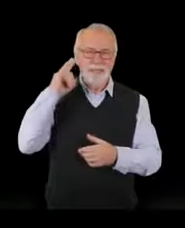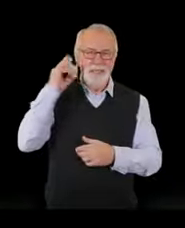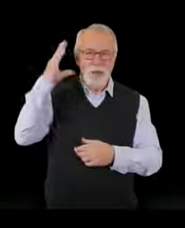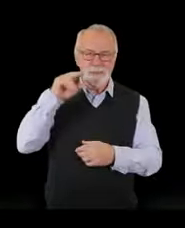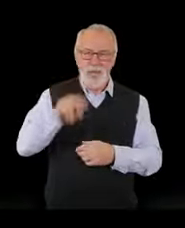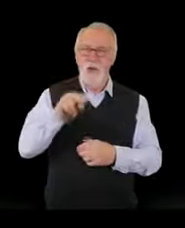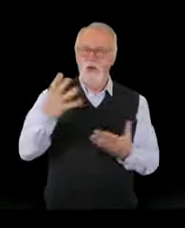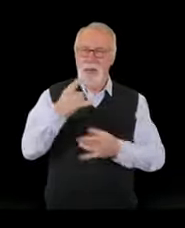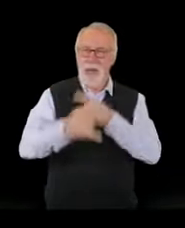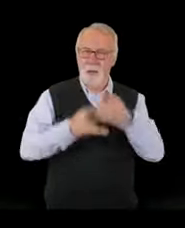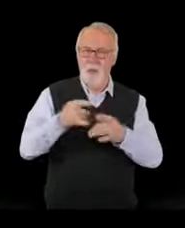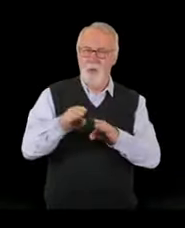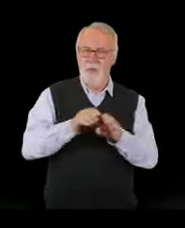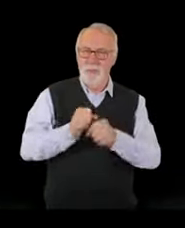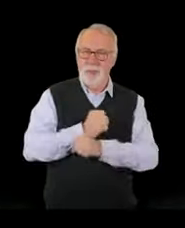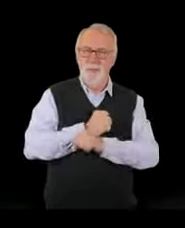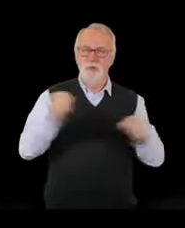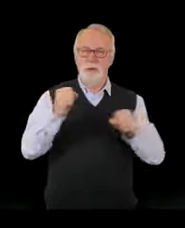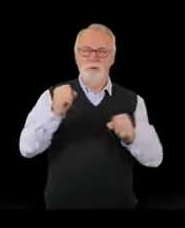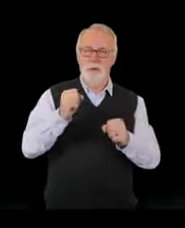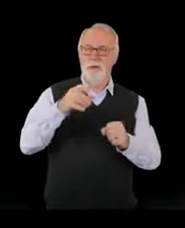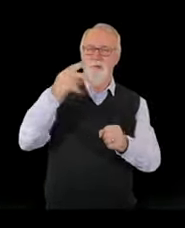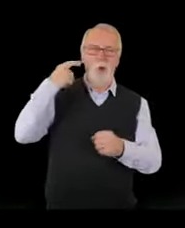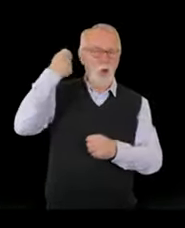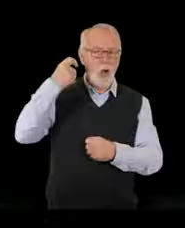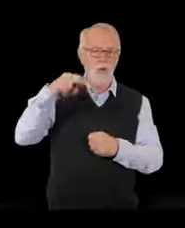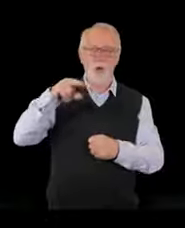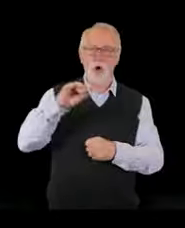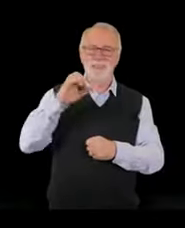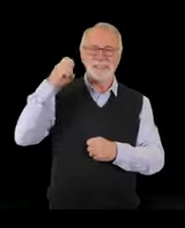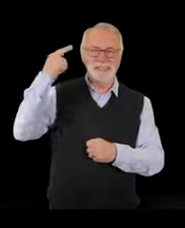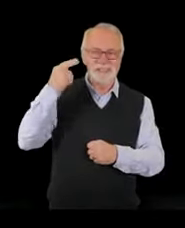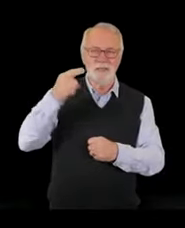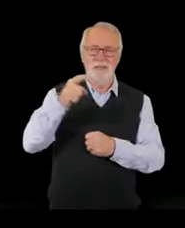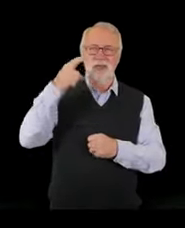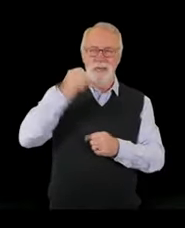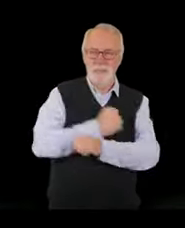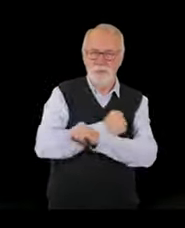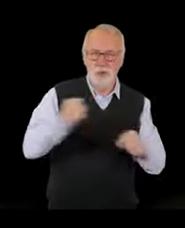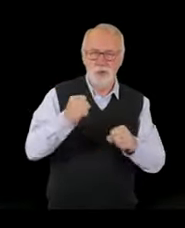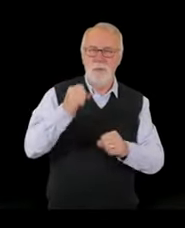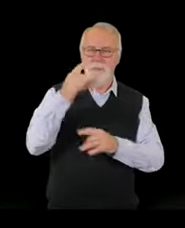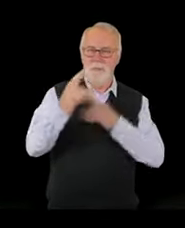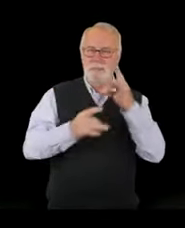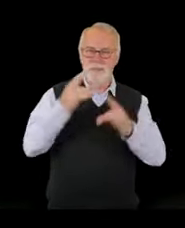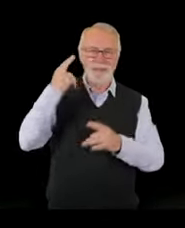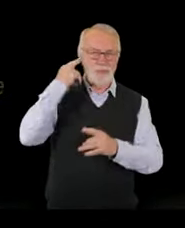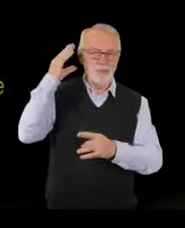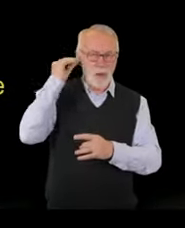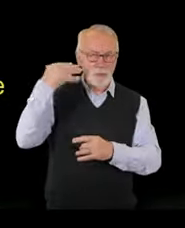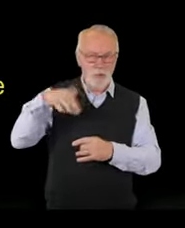explosion which perforates the eardrum. People with medical conditions such as meningitis, diabetes,